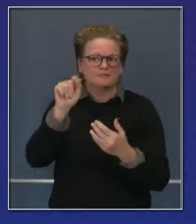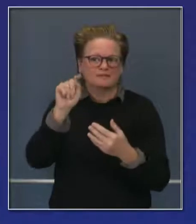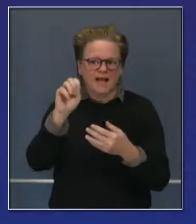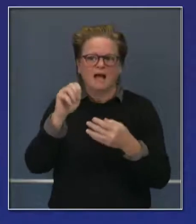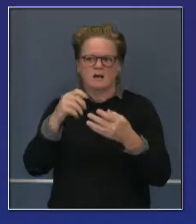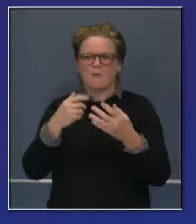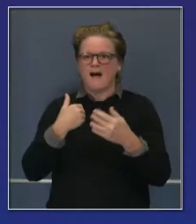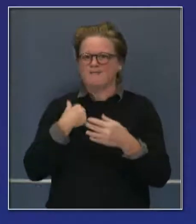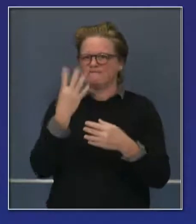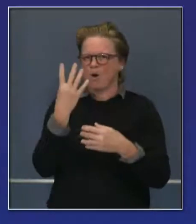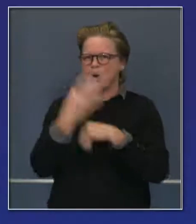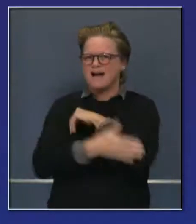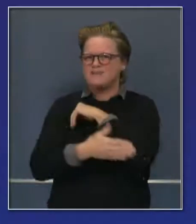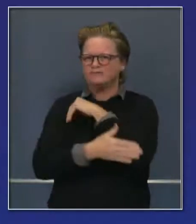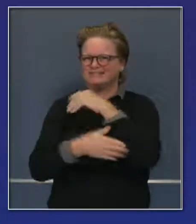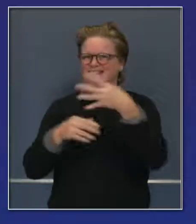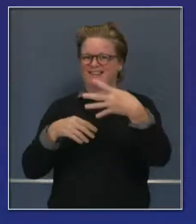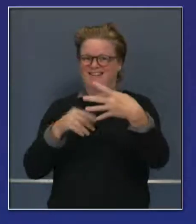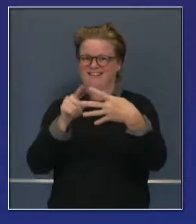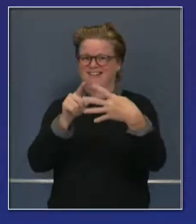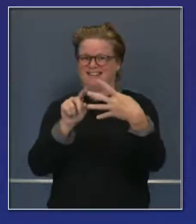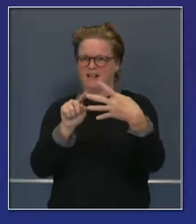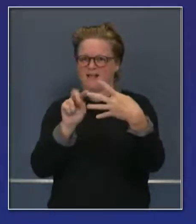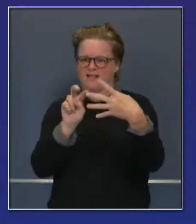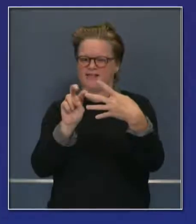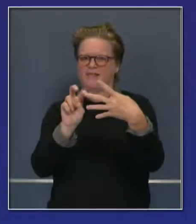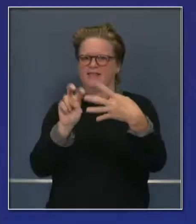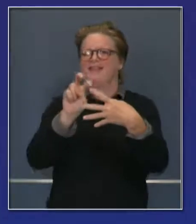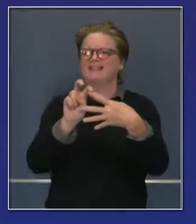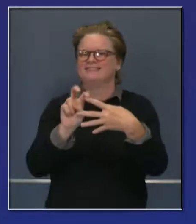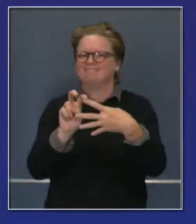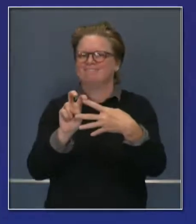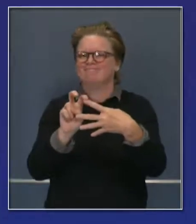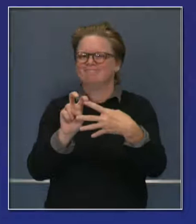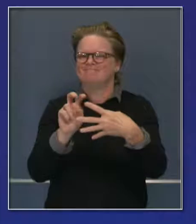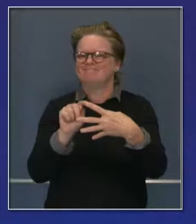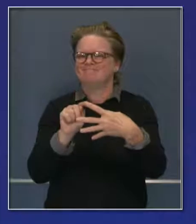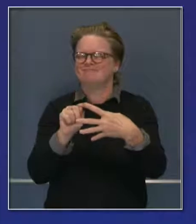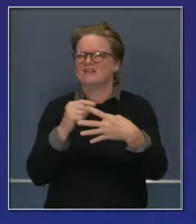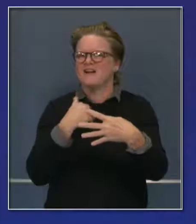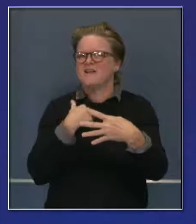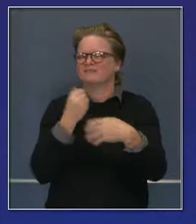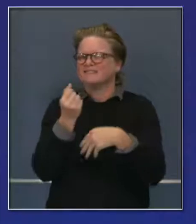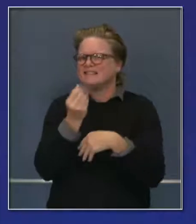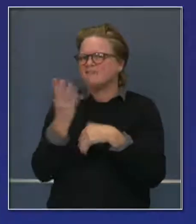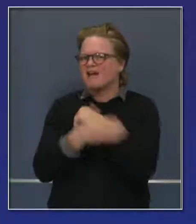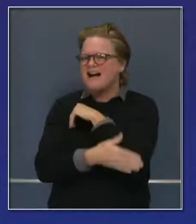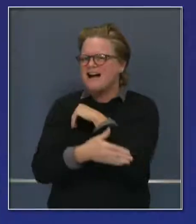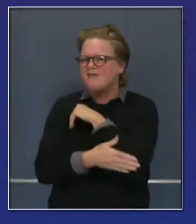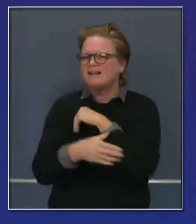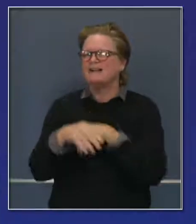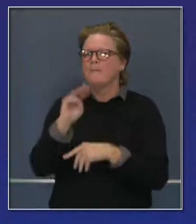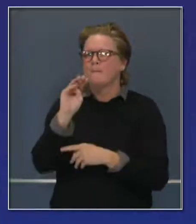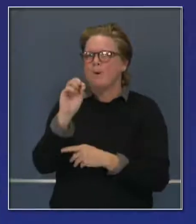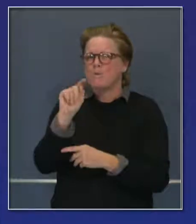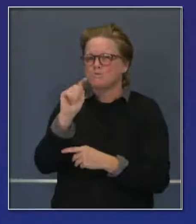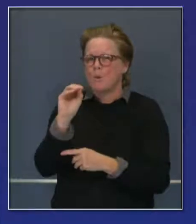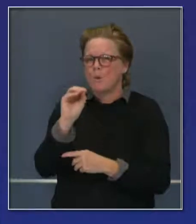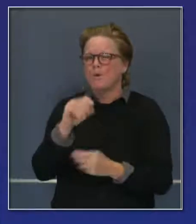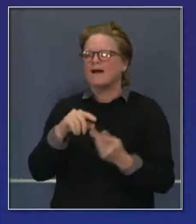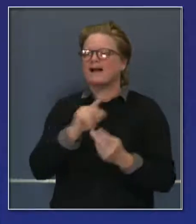And look at places like Mono County, you look at Kings, Alpine, Shasta counties, you're starting to see an R effective